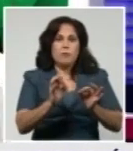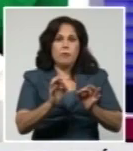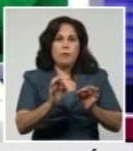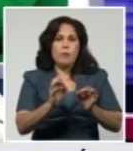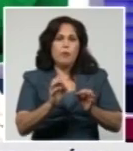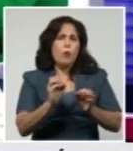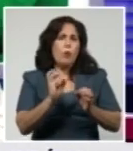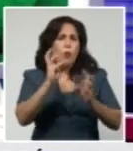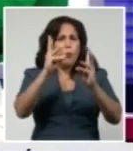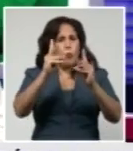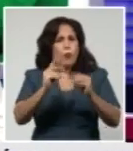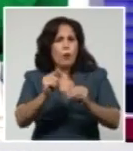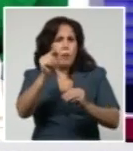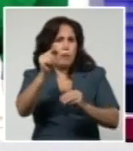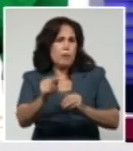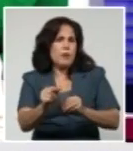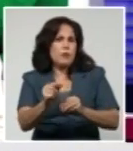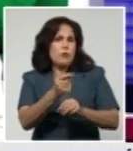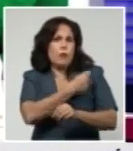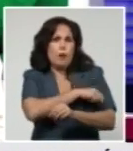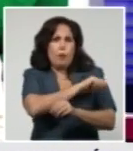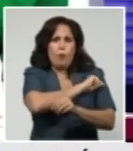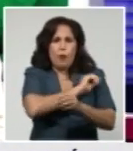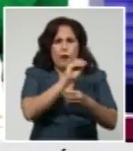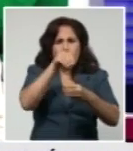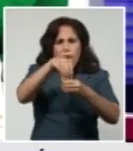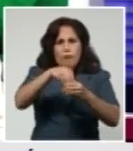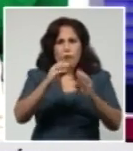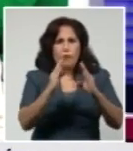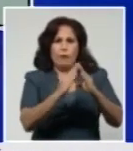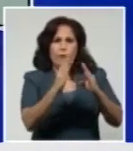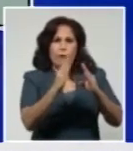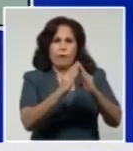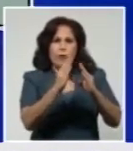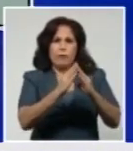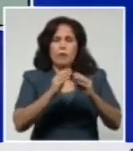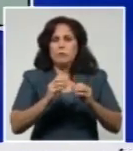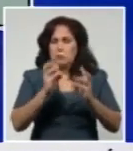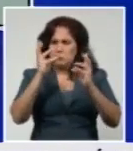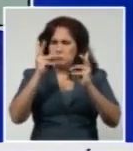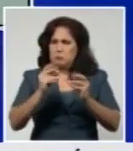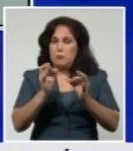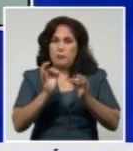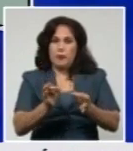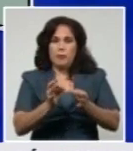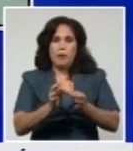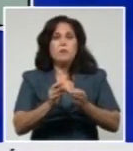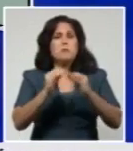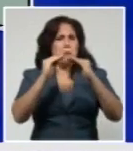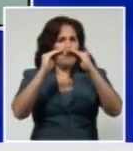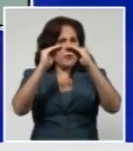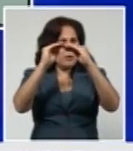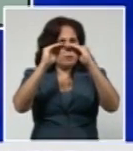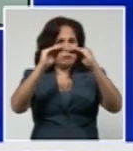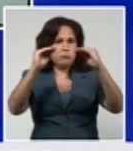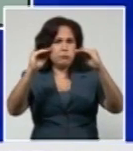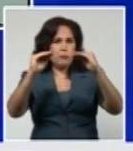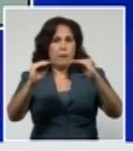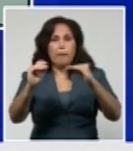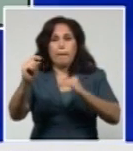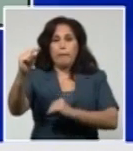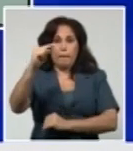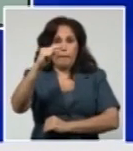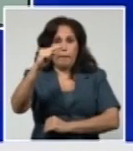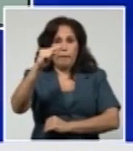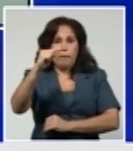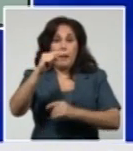Given yesterday's results by province, Sancti Spiritus has the highest confirmed case rate per 100,000